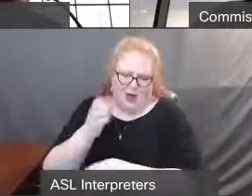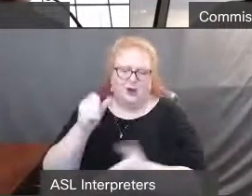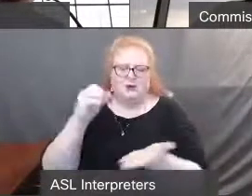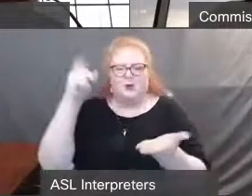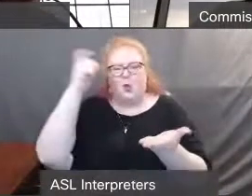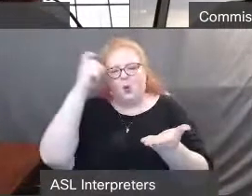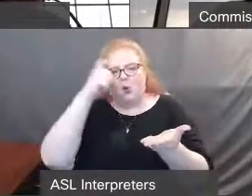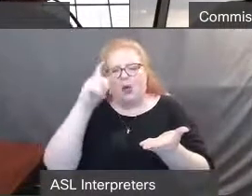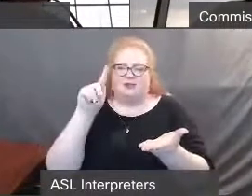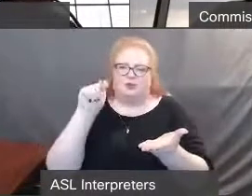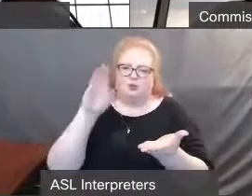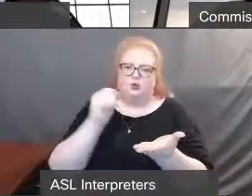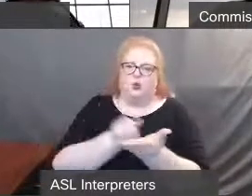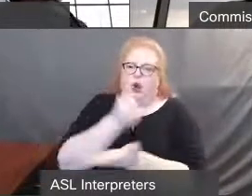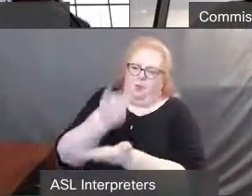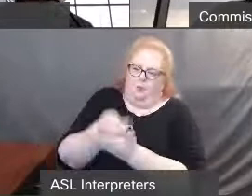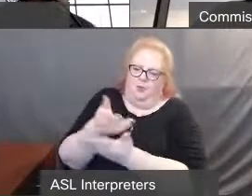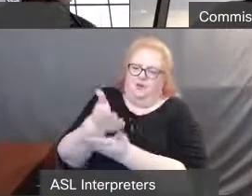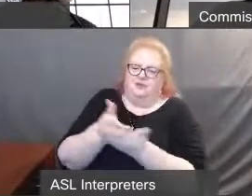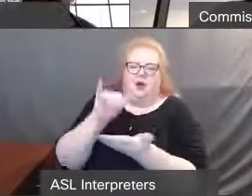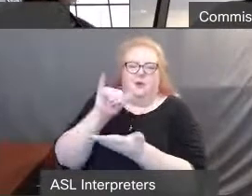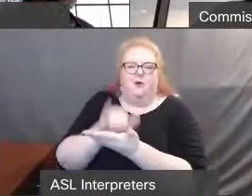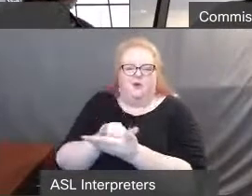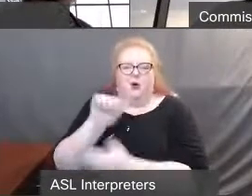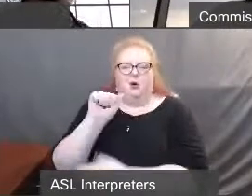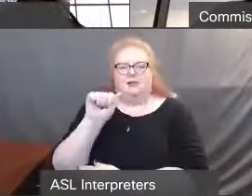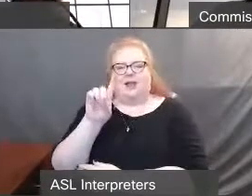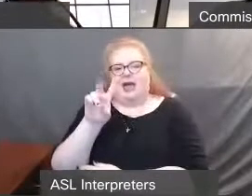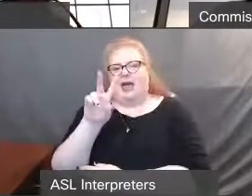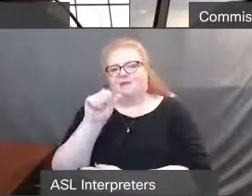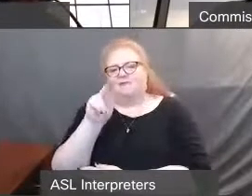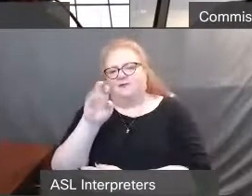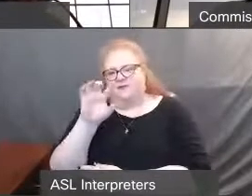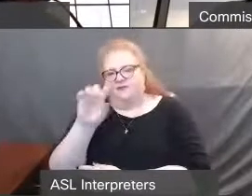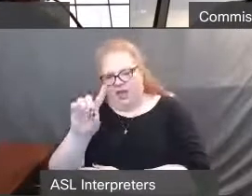approve some of these advanced grading plans at certain times.